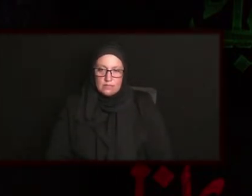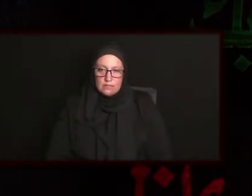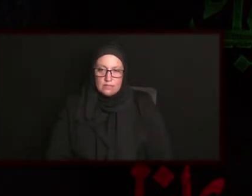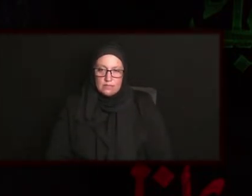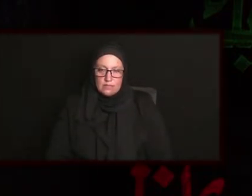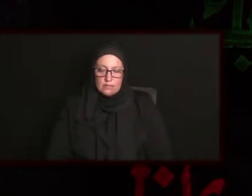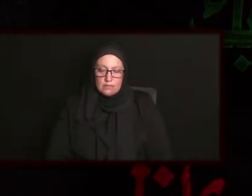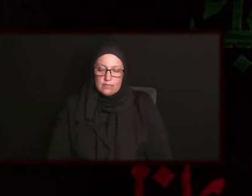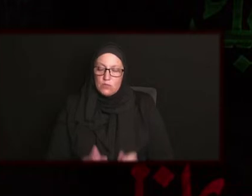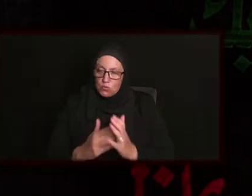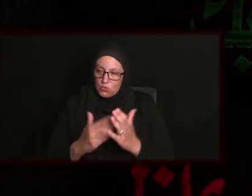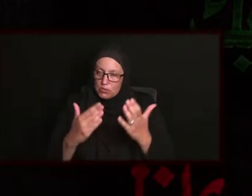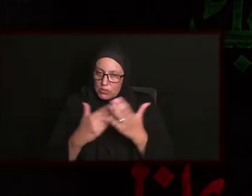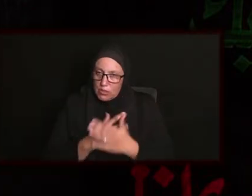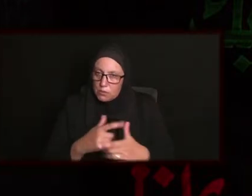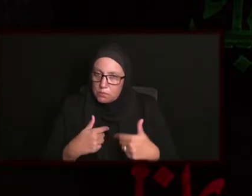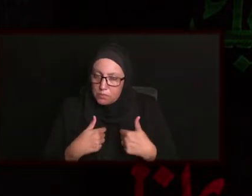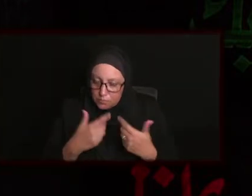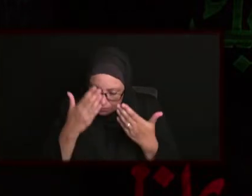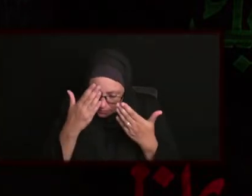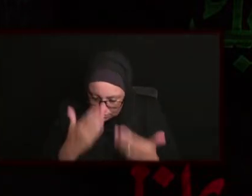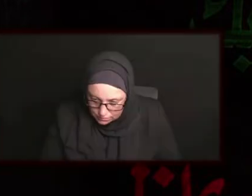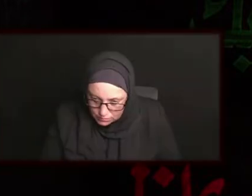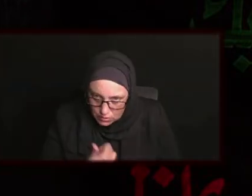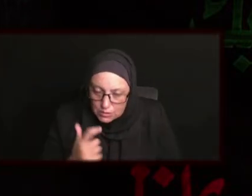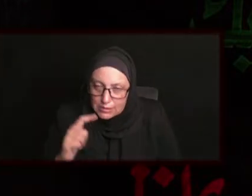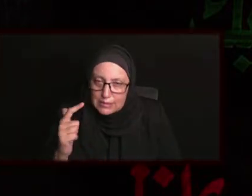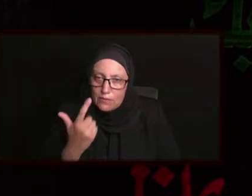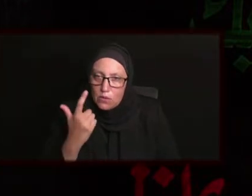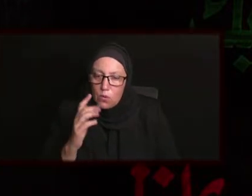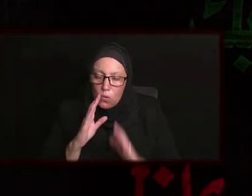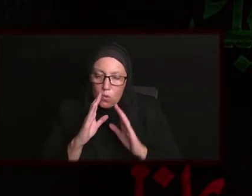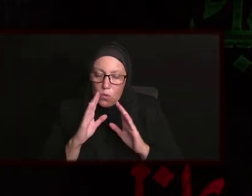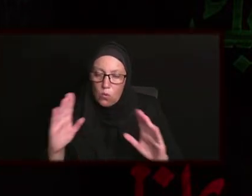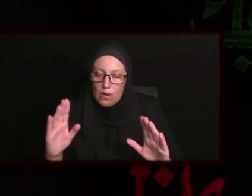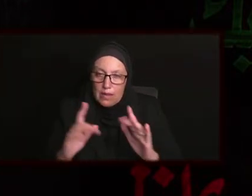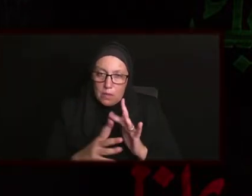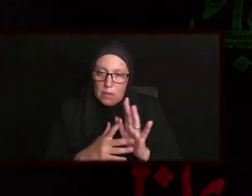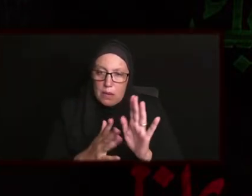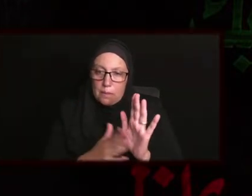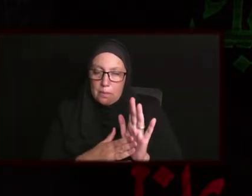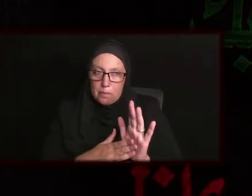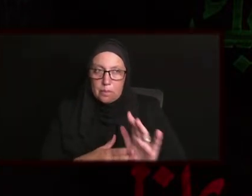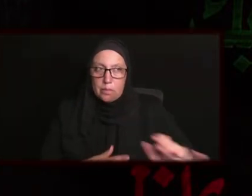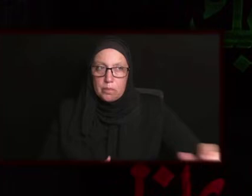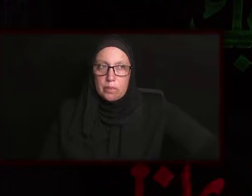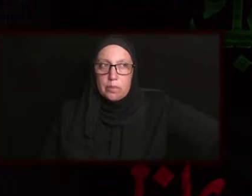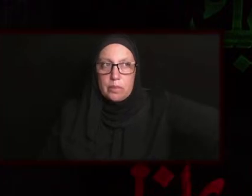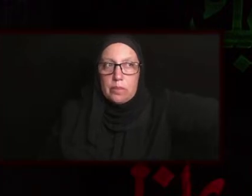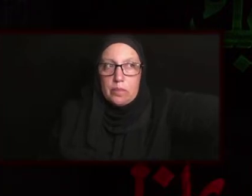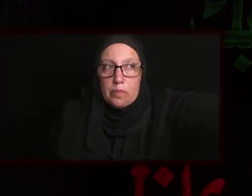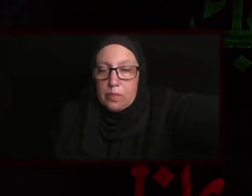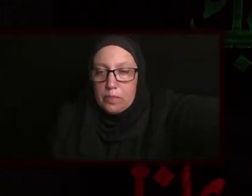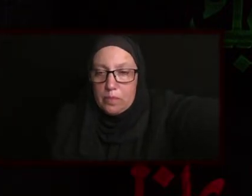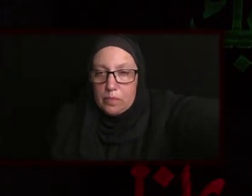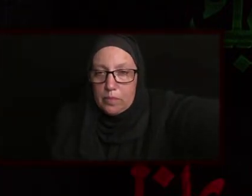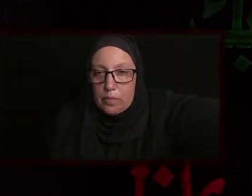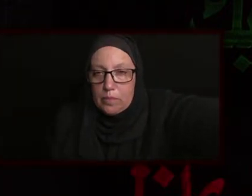Tonight we pay our respects to our seventh holy Imam who's buried in Kadhemain. His